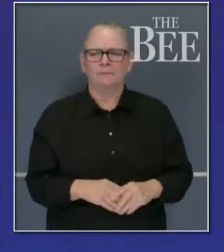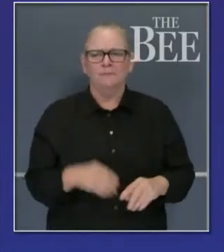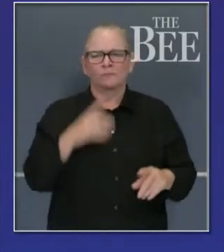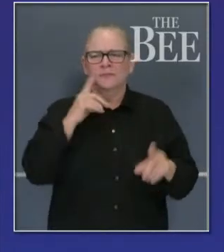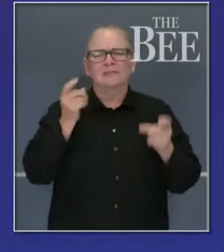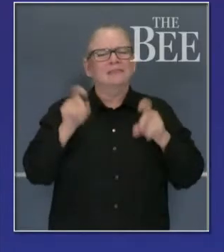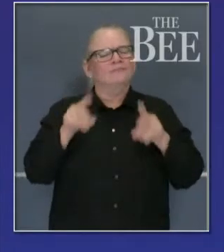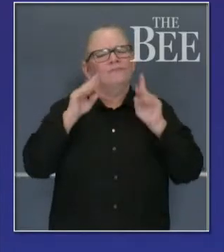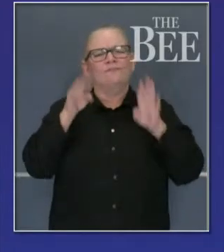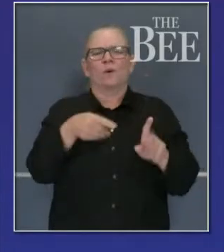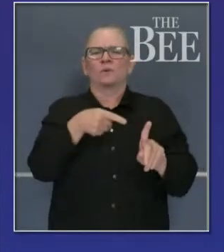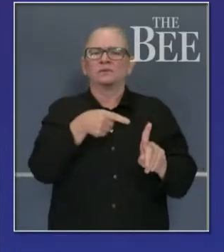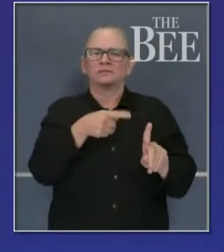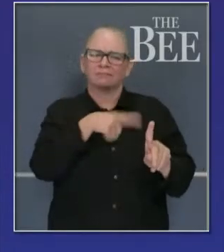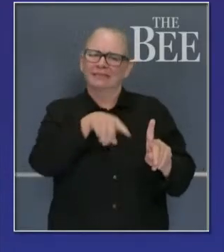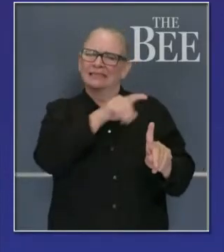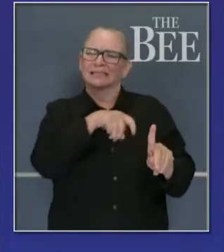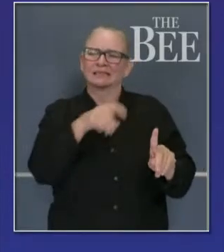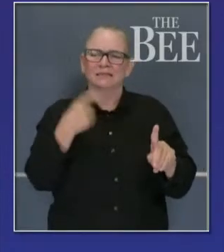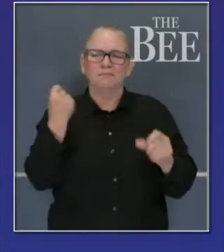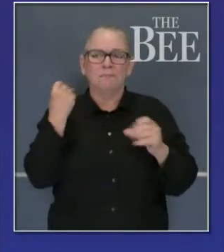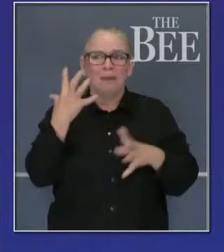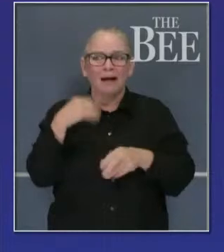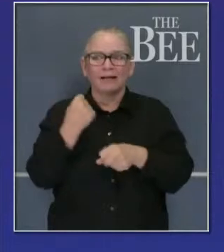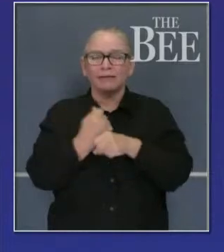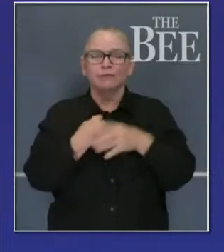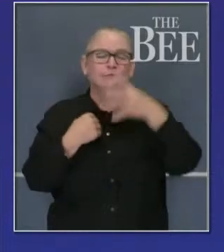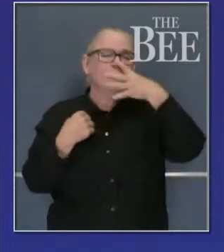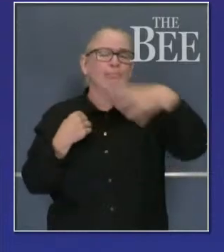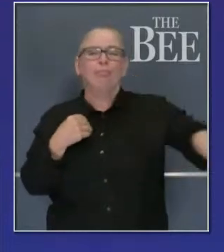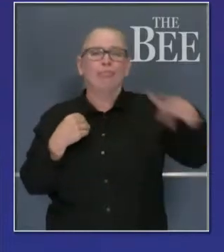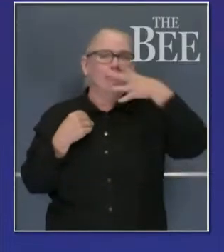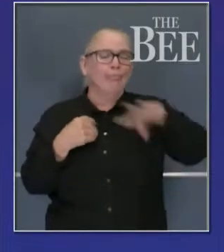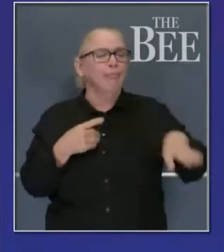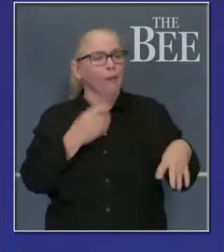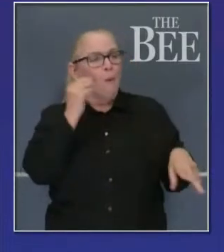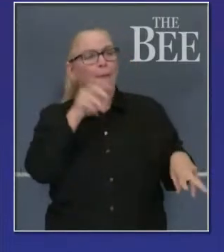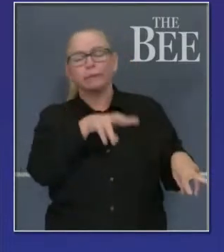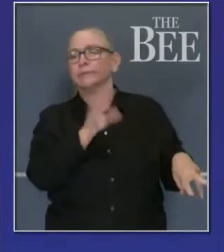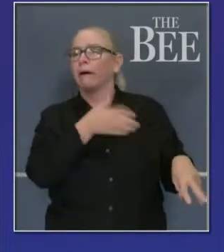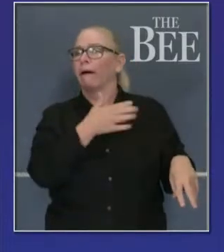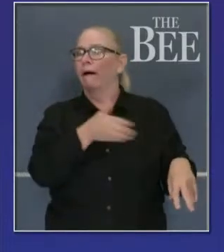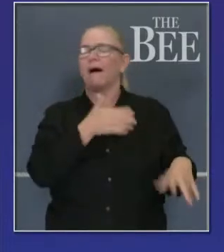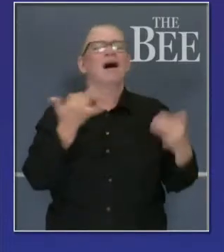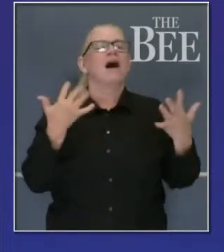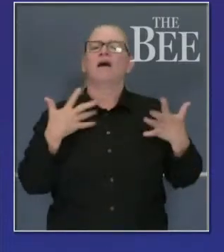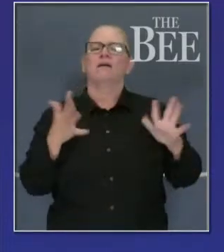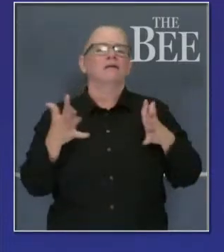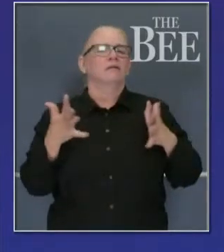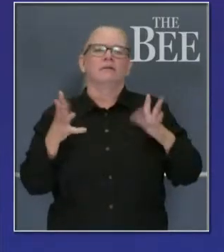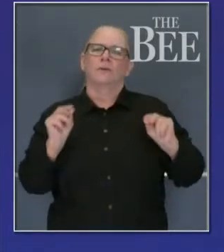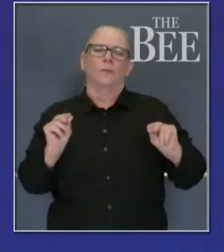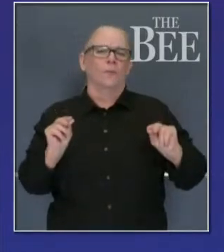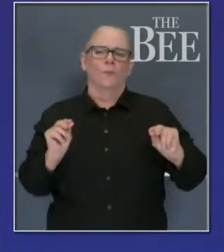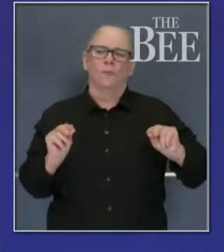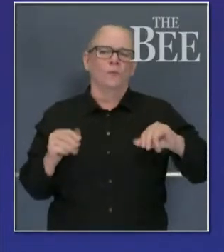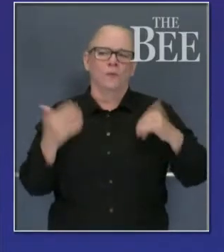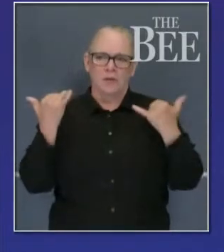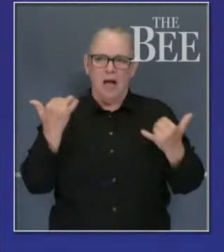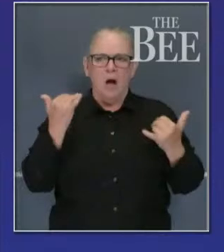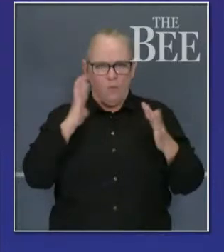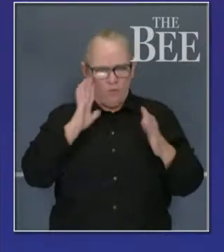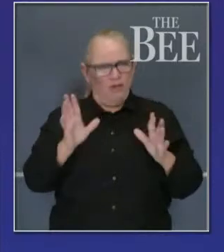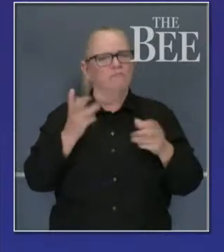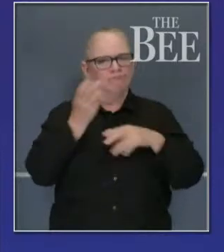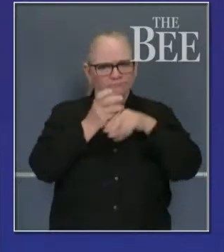we haven't in many, many years. And as a consequence, we are now sending out today our first awards, drawing